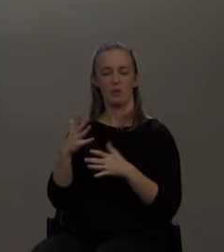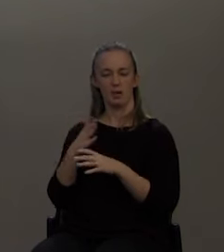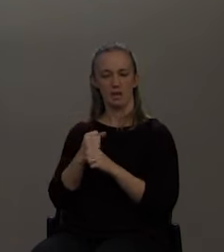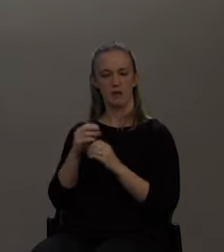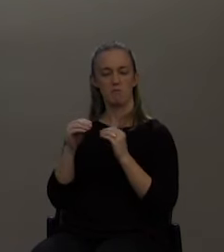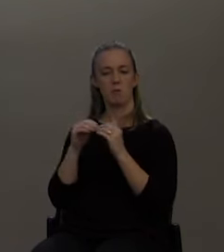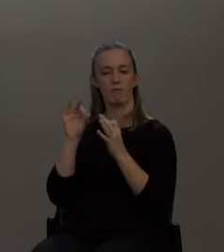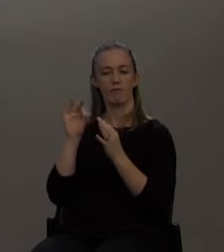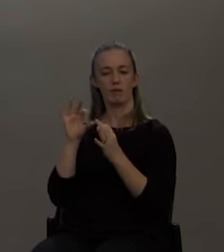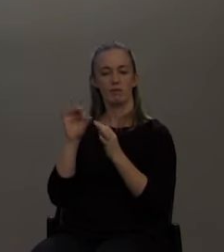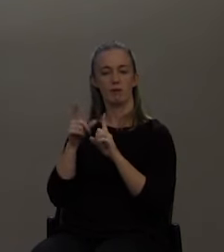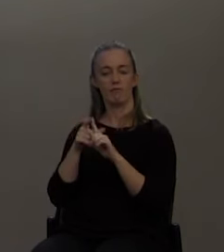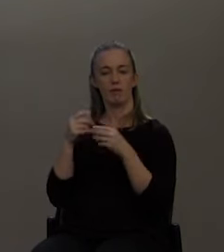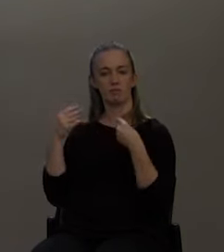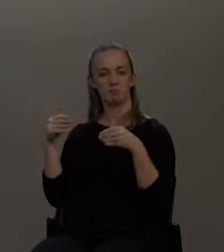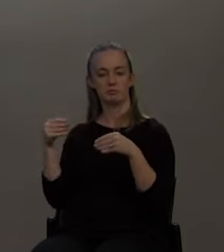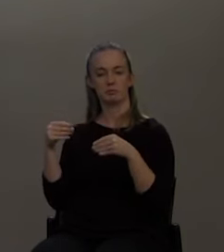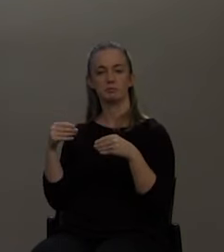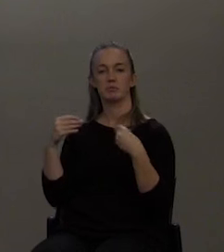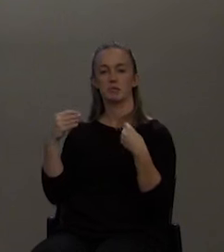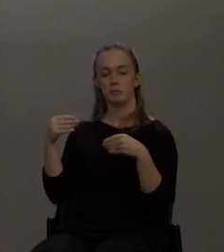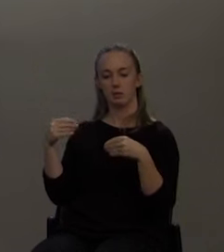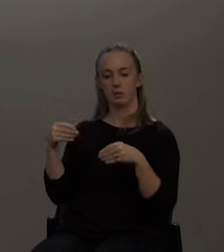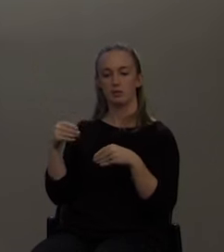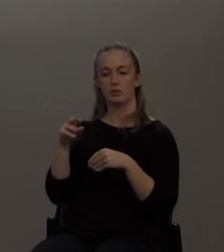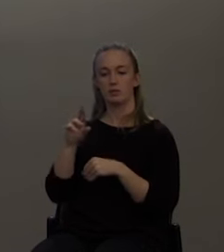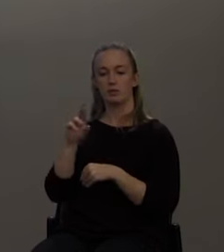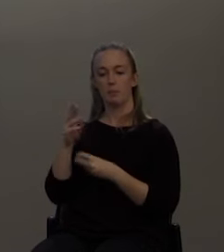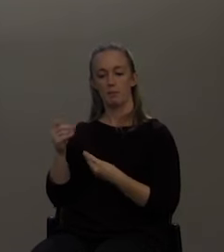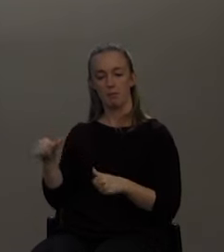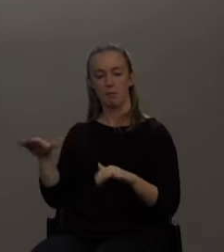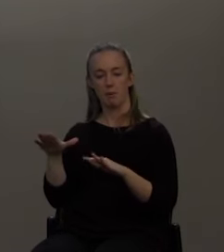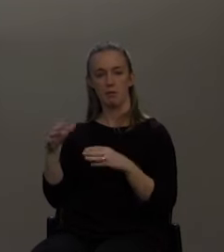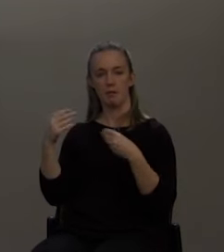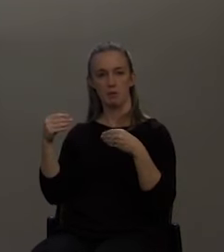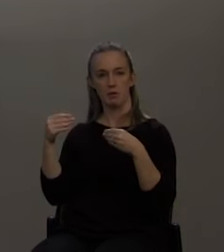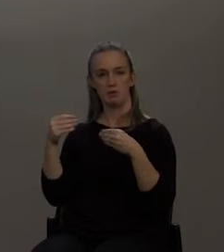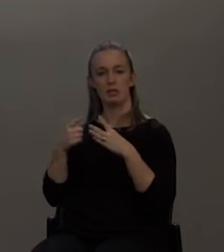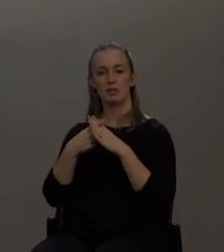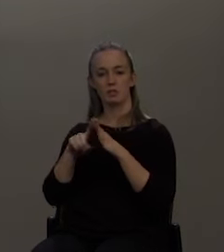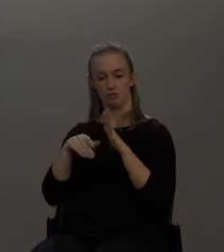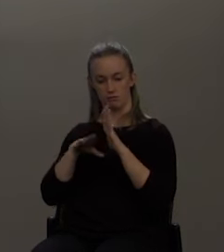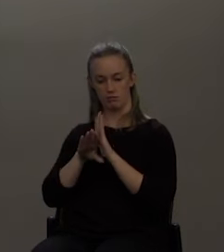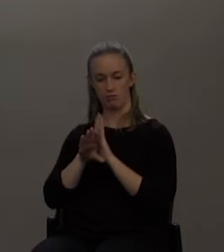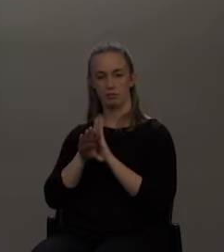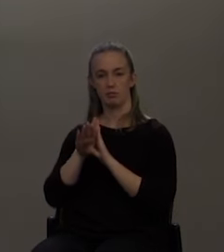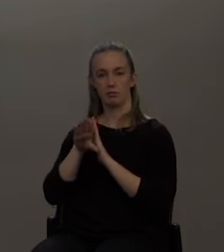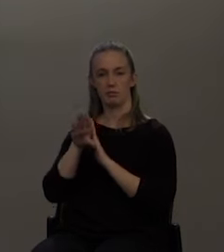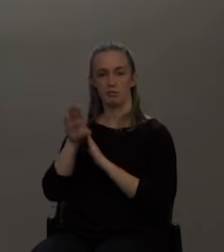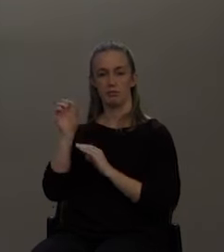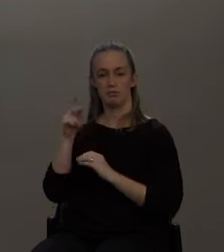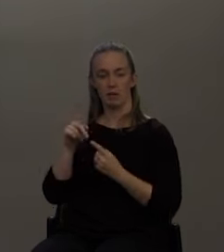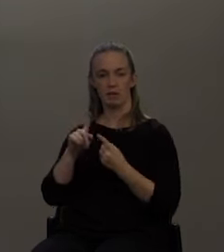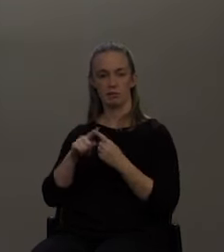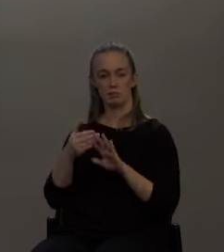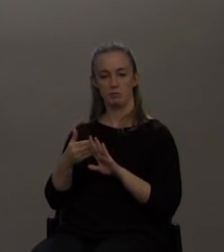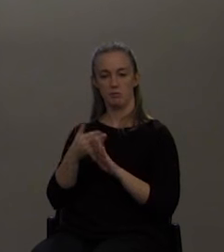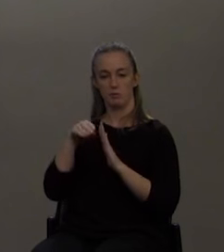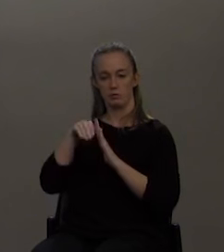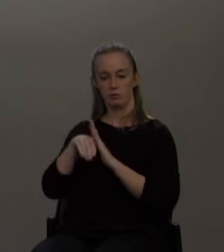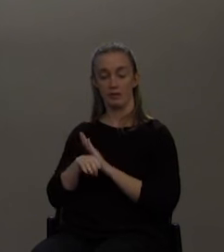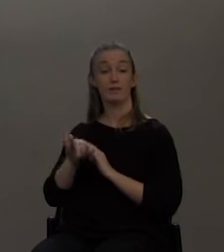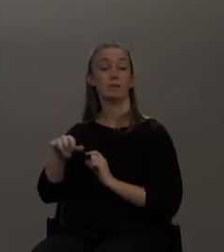is that the commercial real estate market has really started to return to its pre-recession level, which is positive.